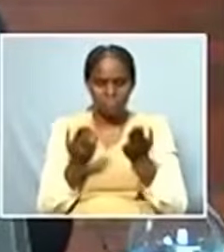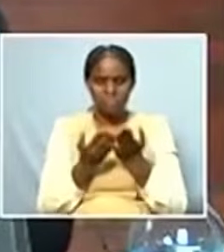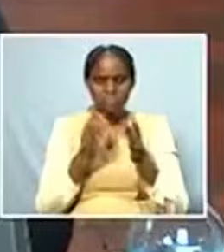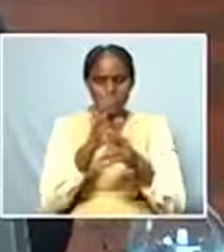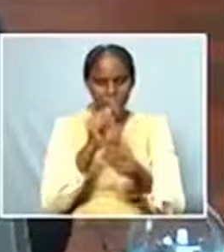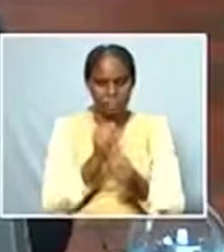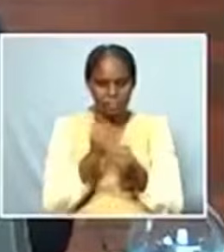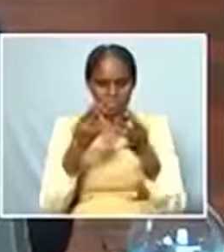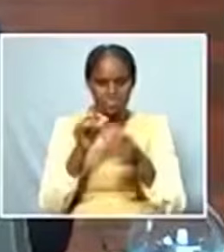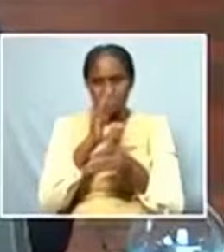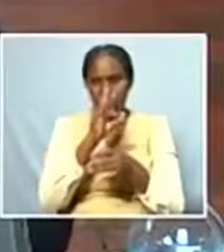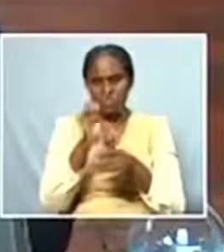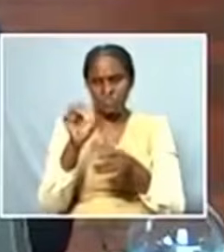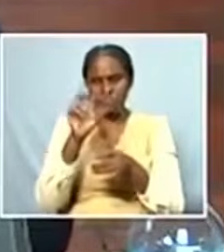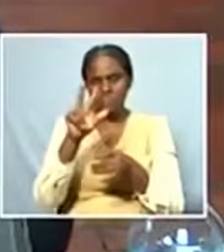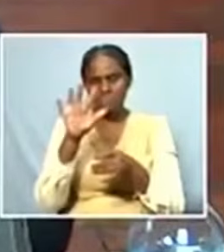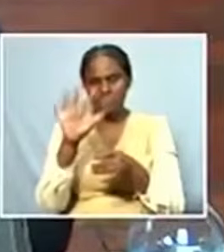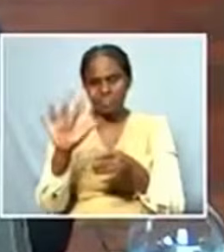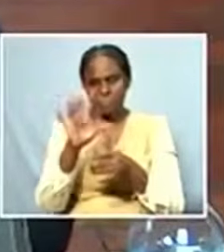received